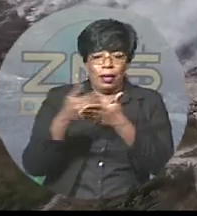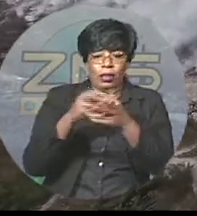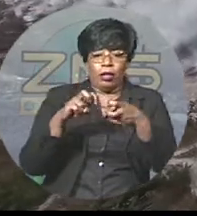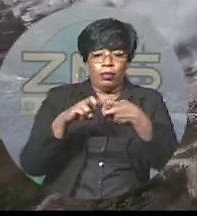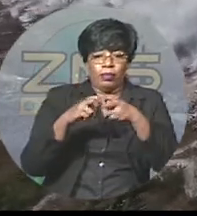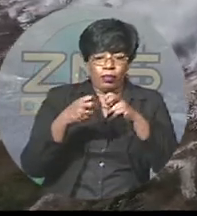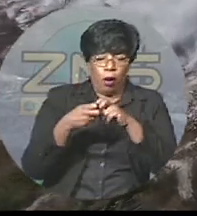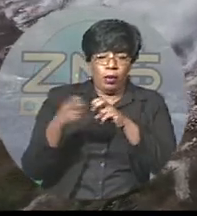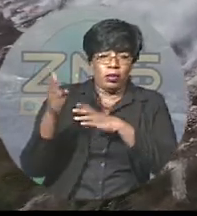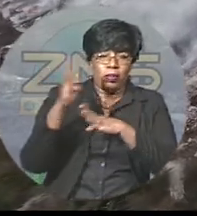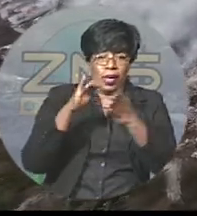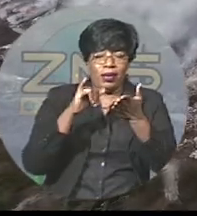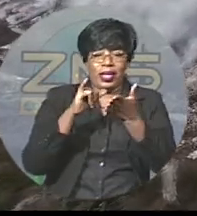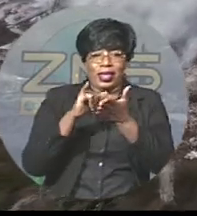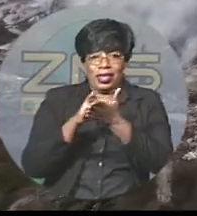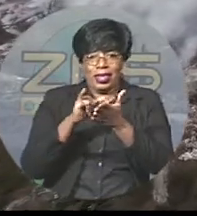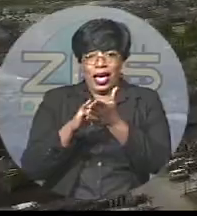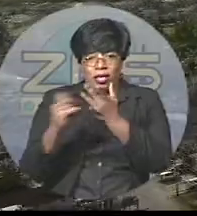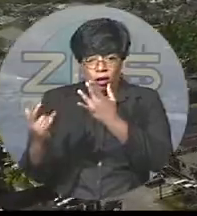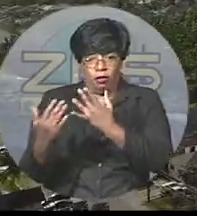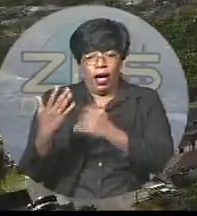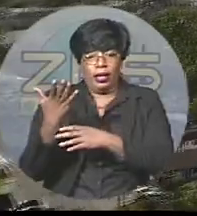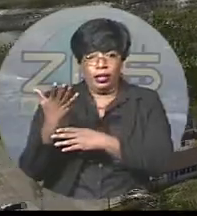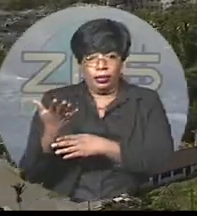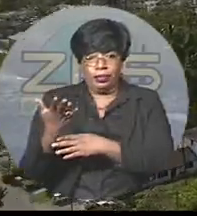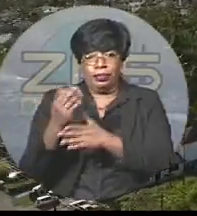of battling the blaze at the landfill.